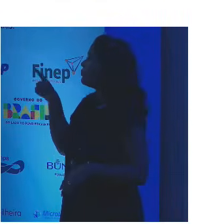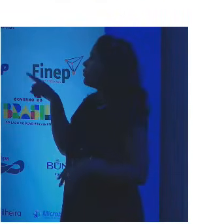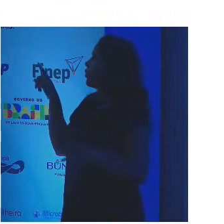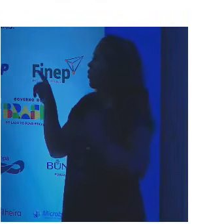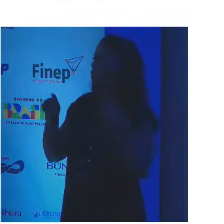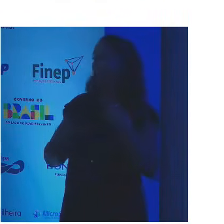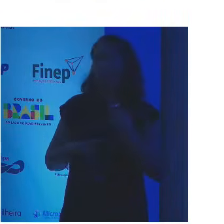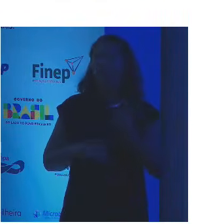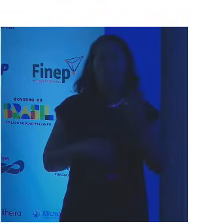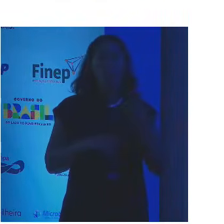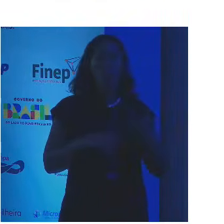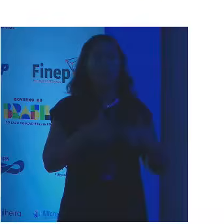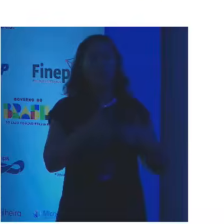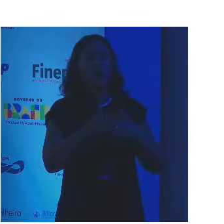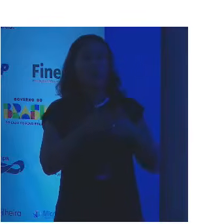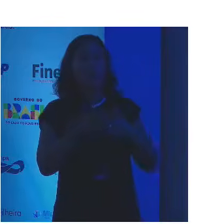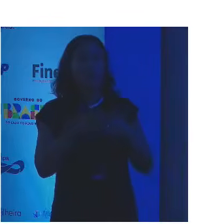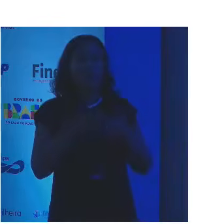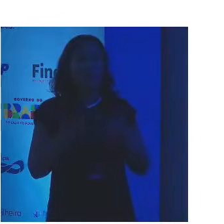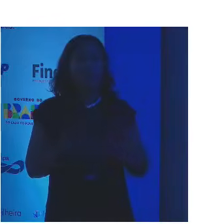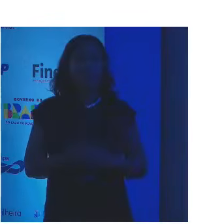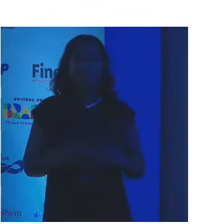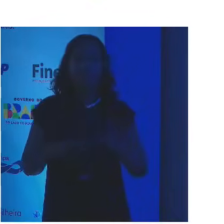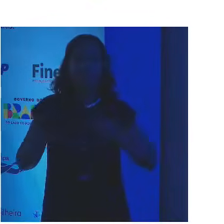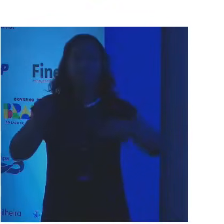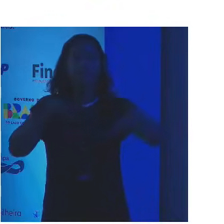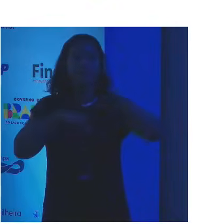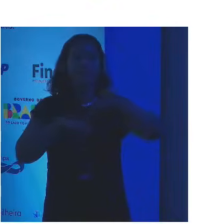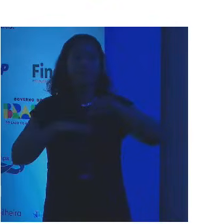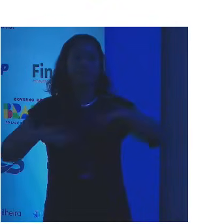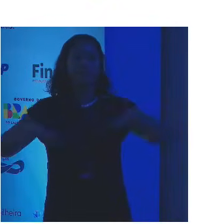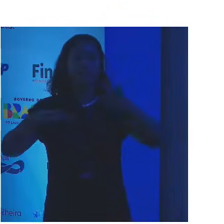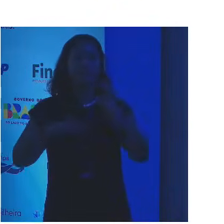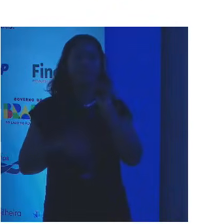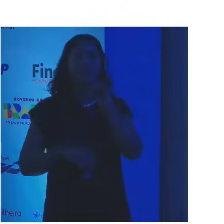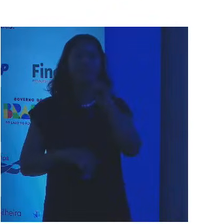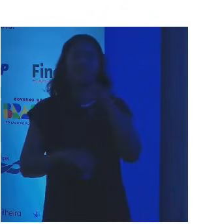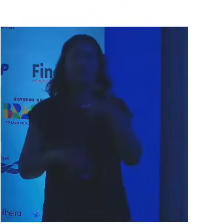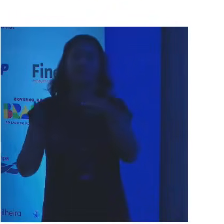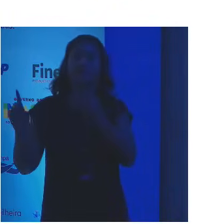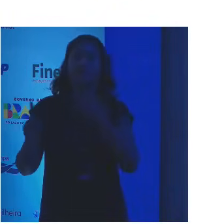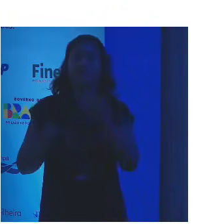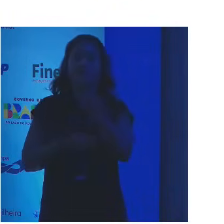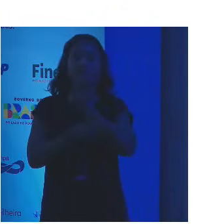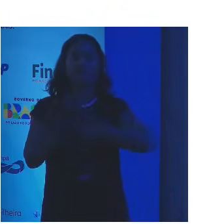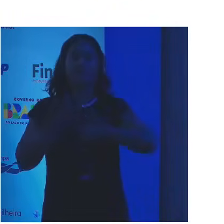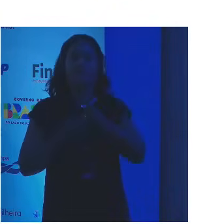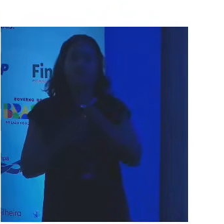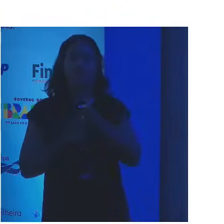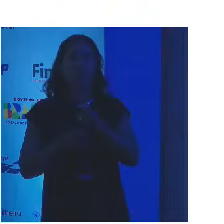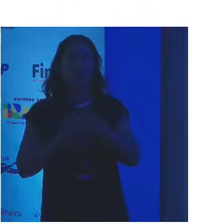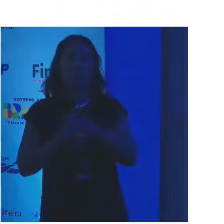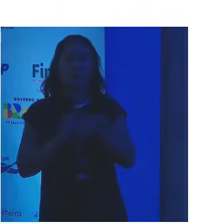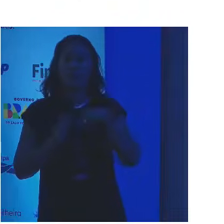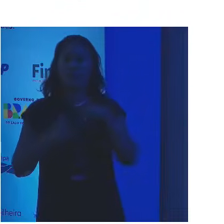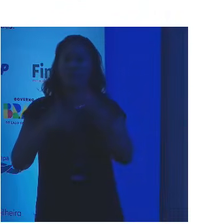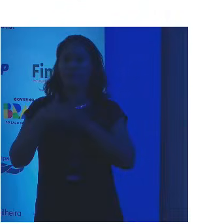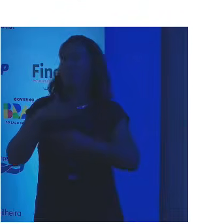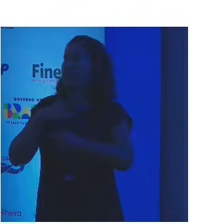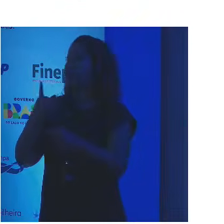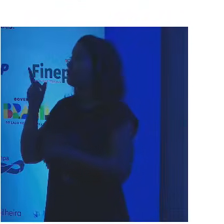twice, etc. And you can have different scenario. And if you invite the economists to this, they can add to this, which is not done, the